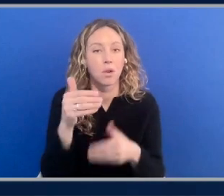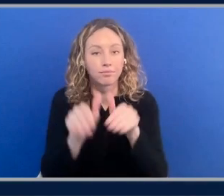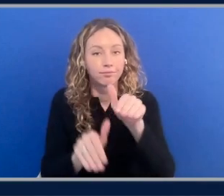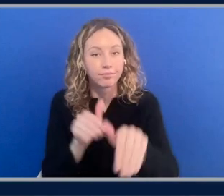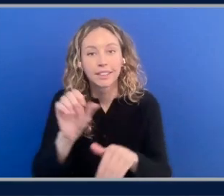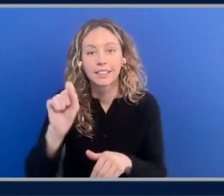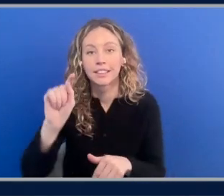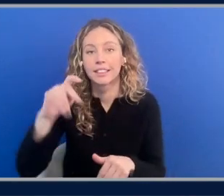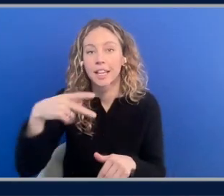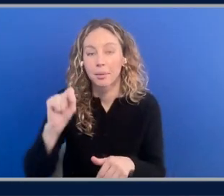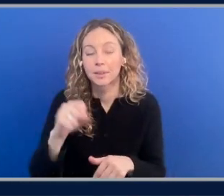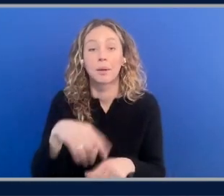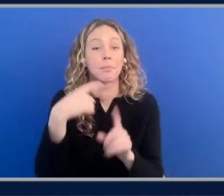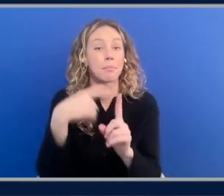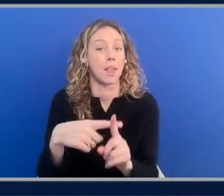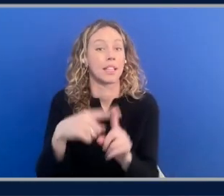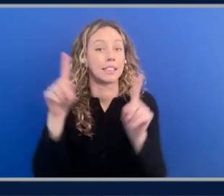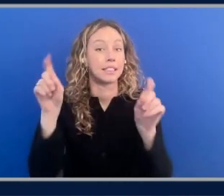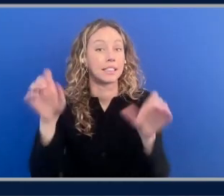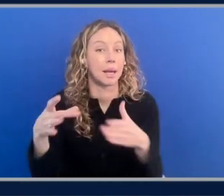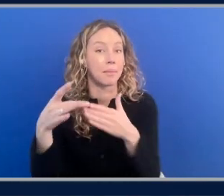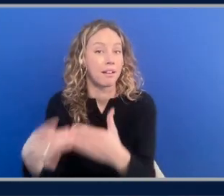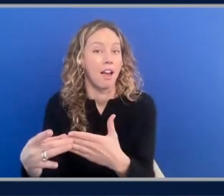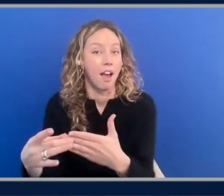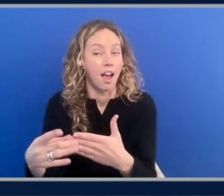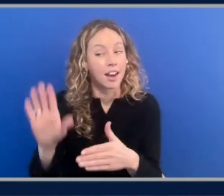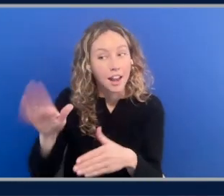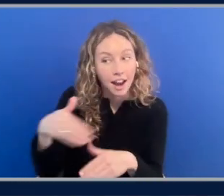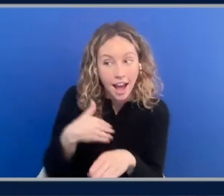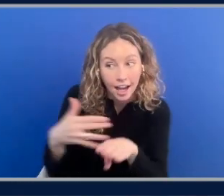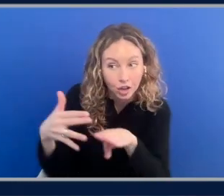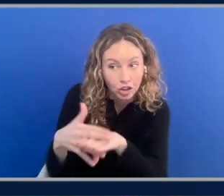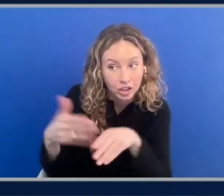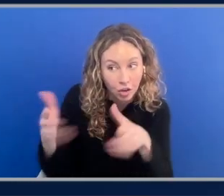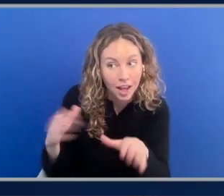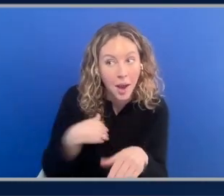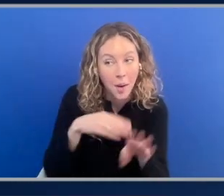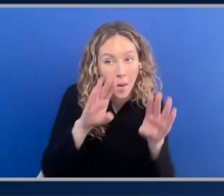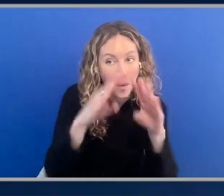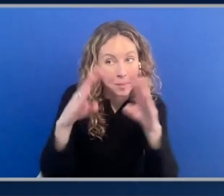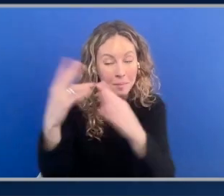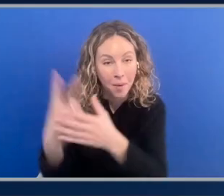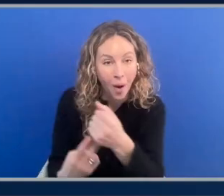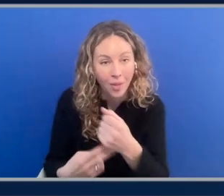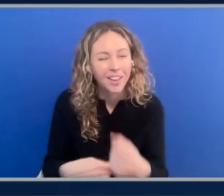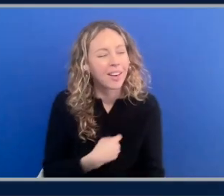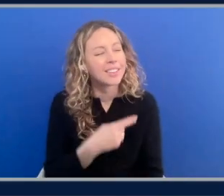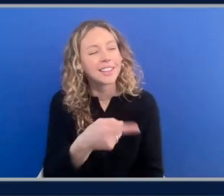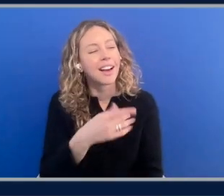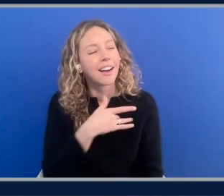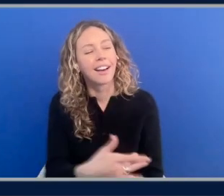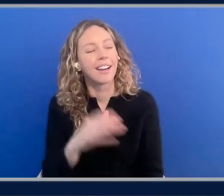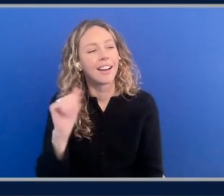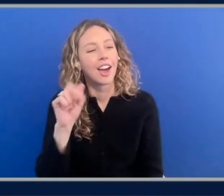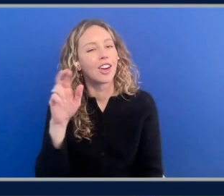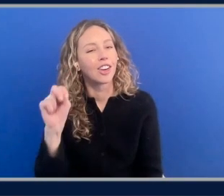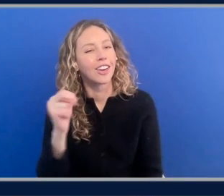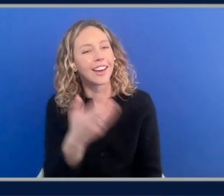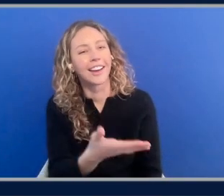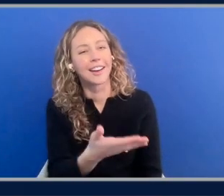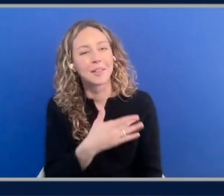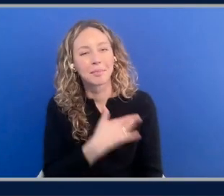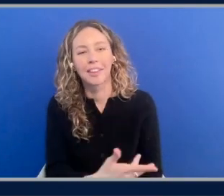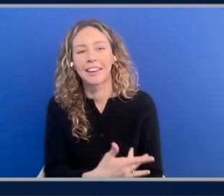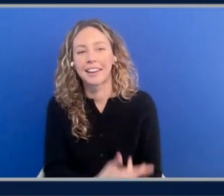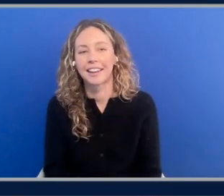guide, which I've cheated a little bit. Trevor could have opened both of them already. Classic Aaron. Classic Aaron. What have you done here? So here's the 4-step